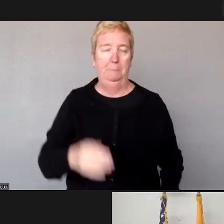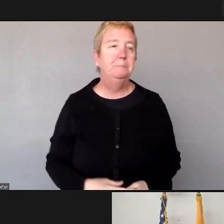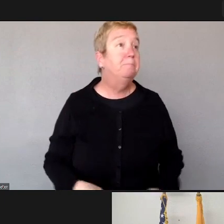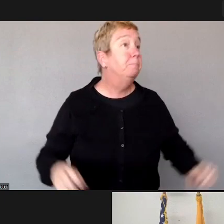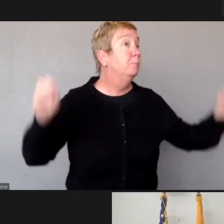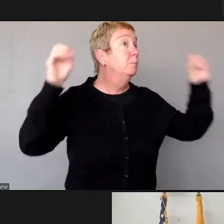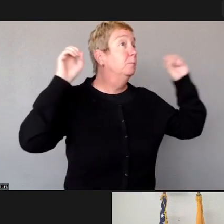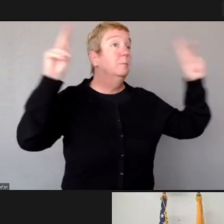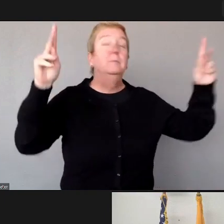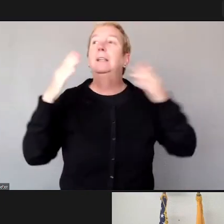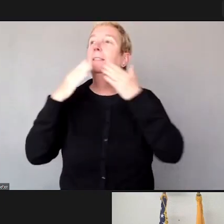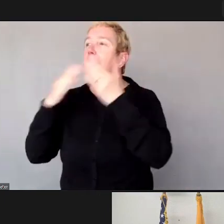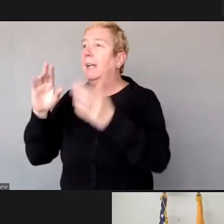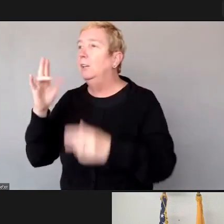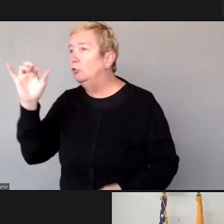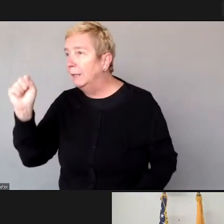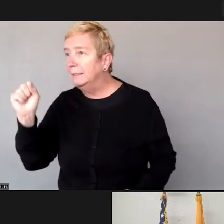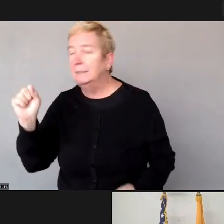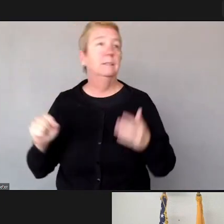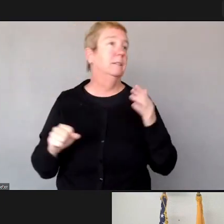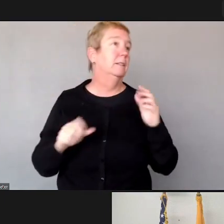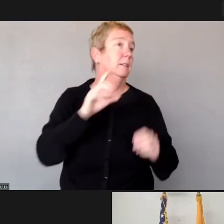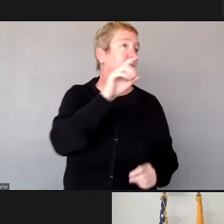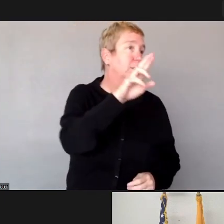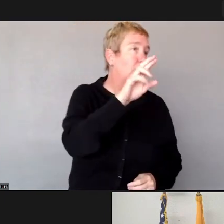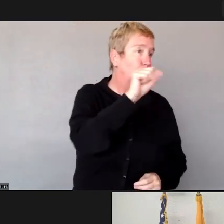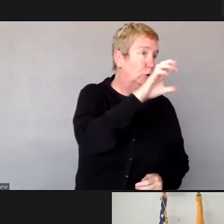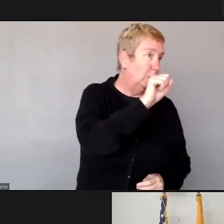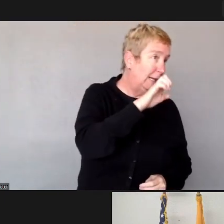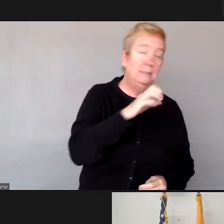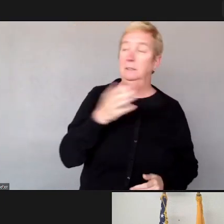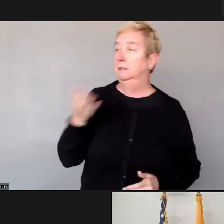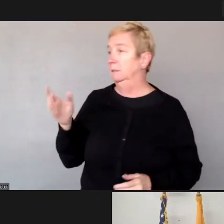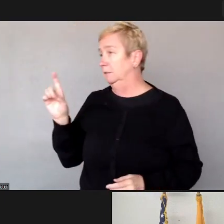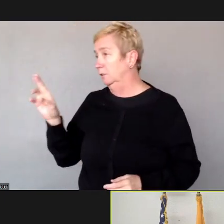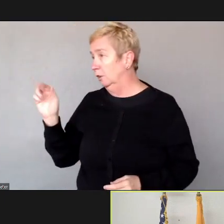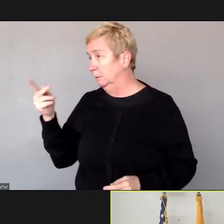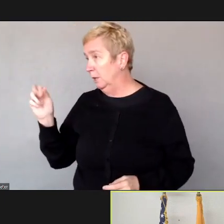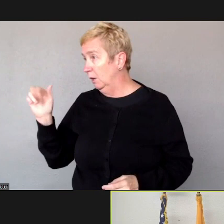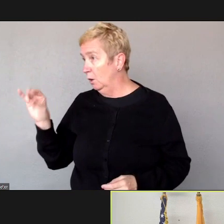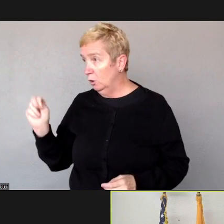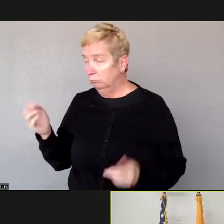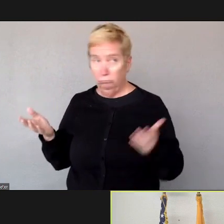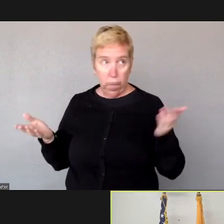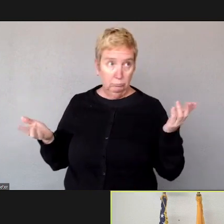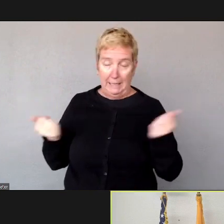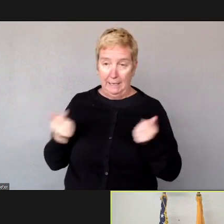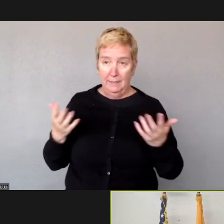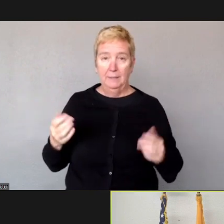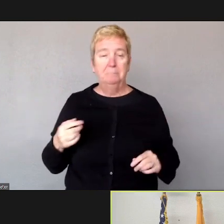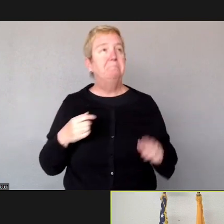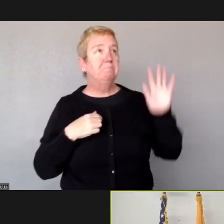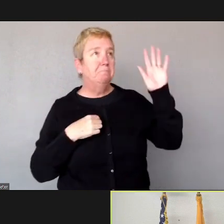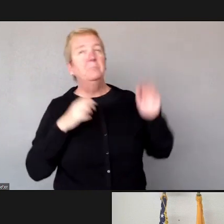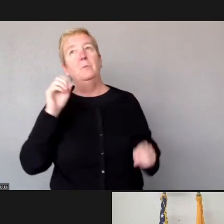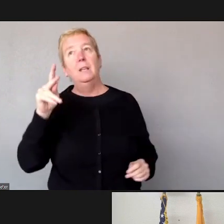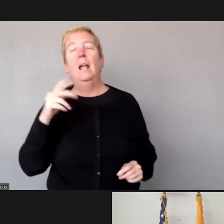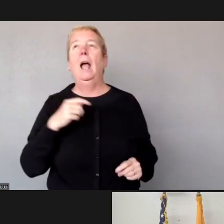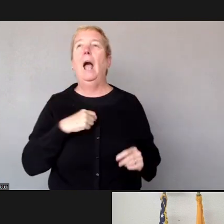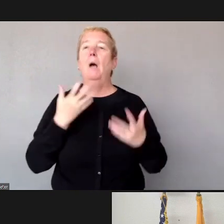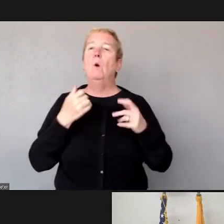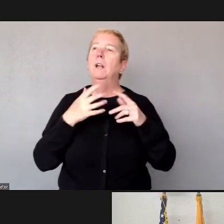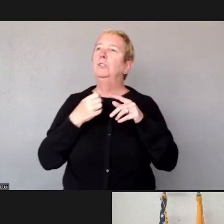Chris. Dr. Scrace, Dr. Petahon, any final last words? Go ahead, Laura. Oh, okay. Well, I kind of want to build on what